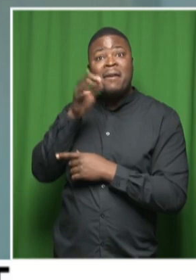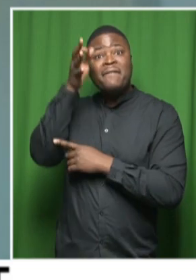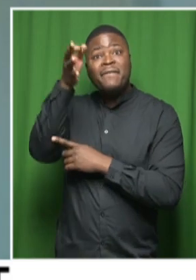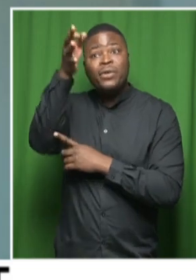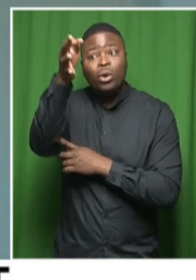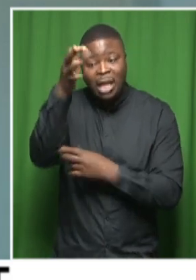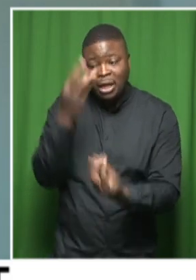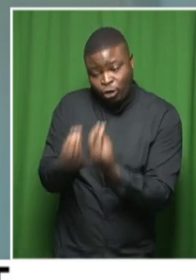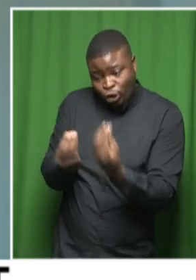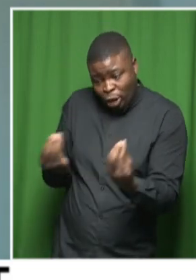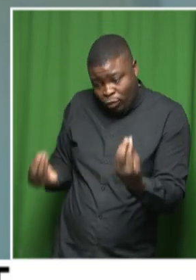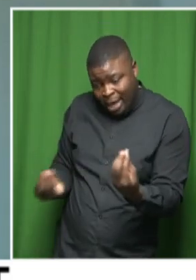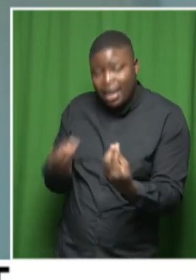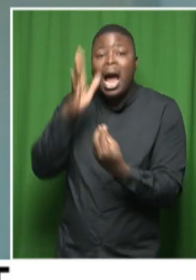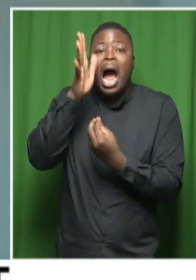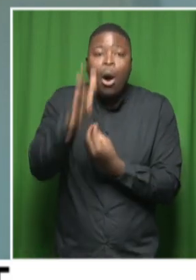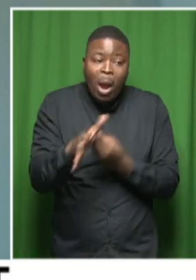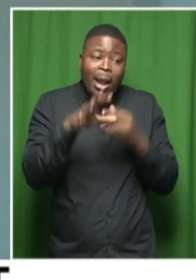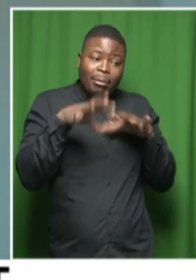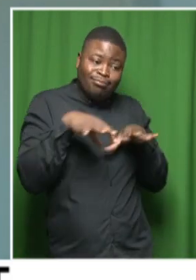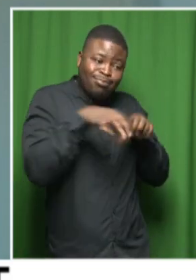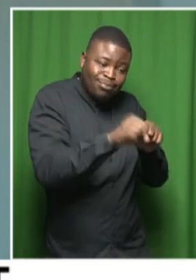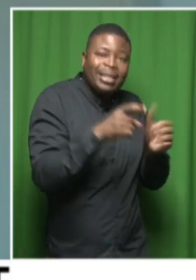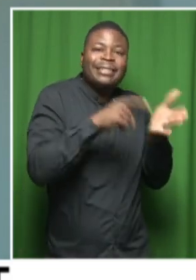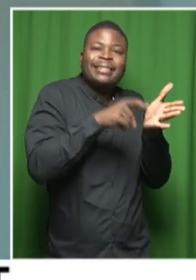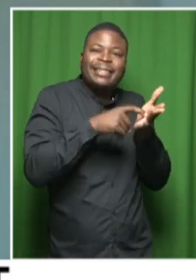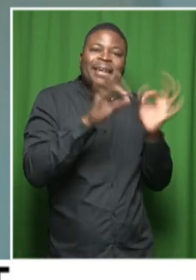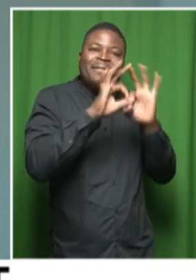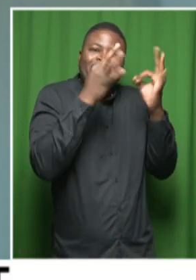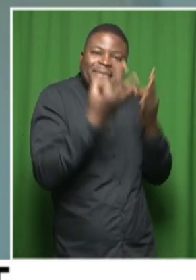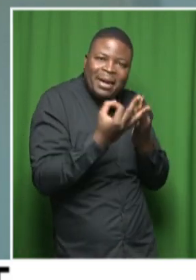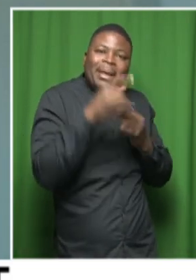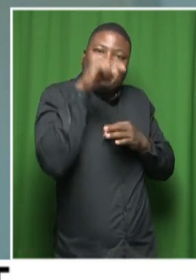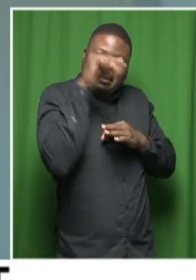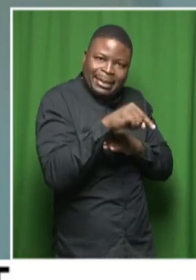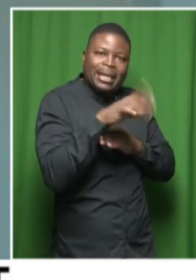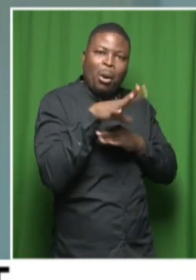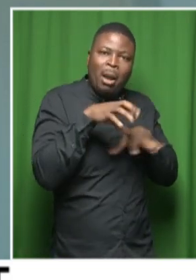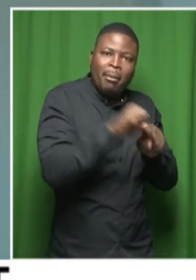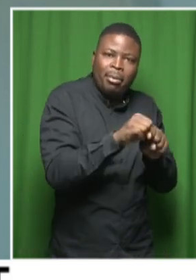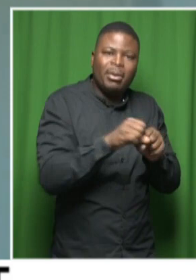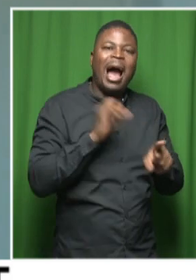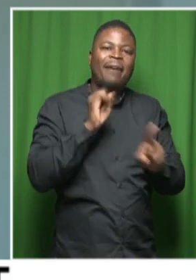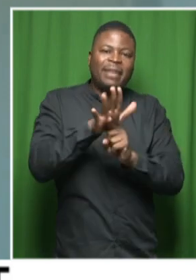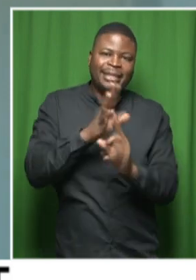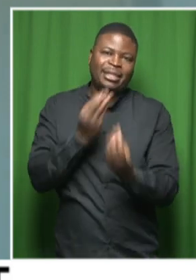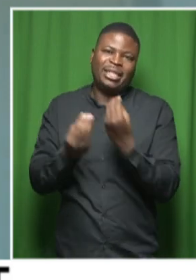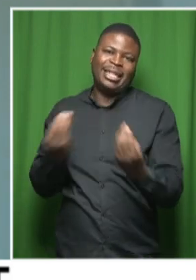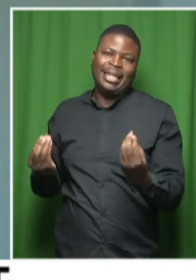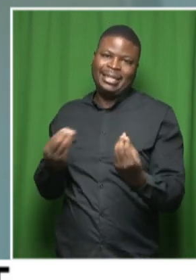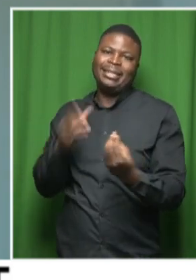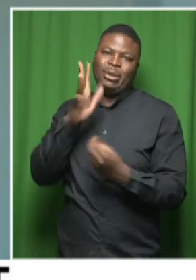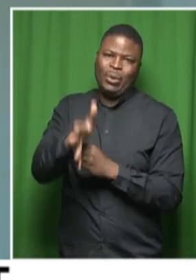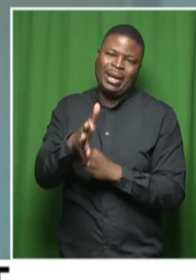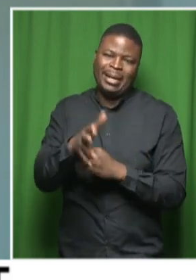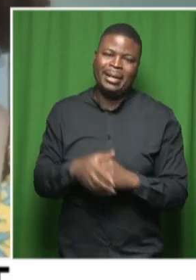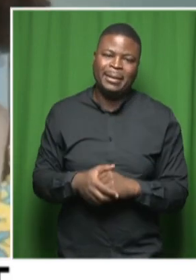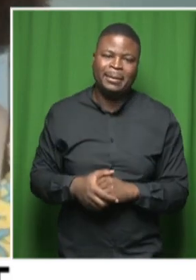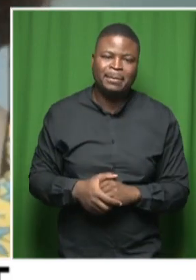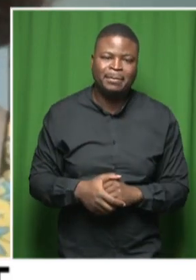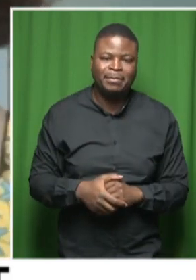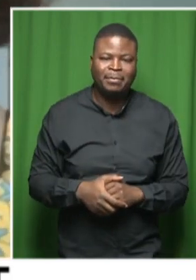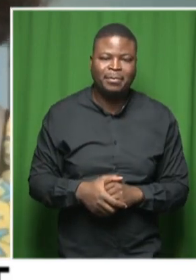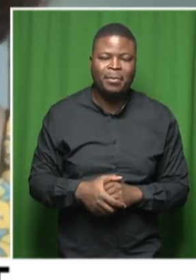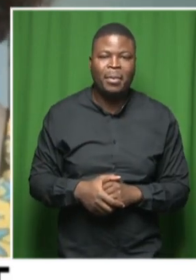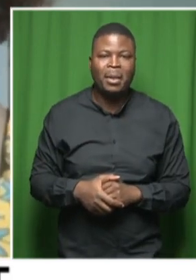household level, but as well as the national debt in as far as what the current fiscus is carrying right now. So it